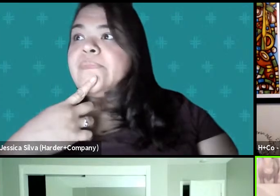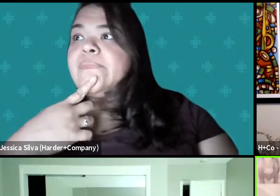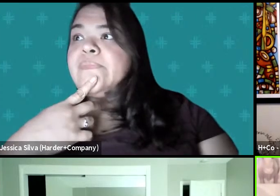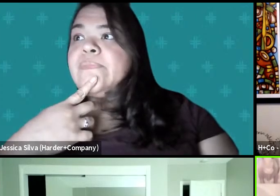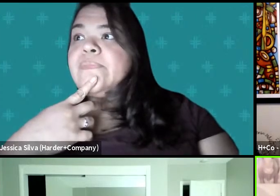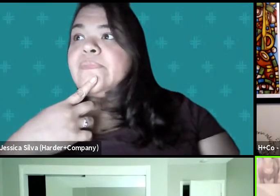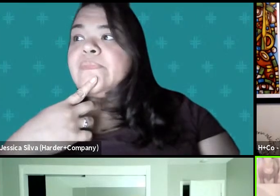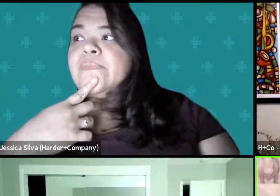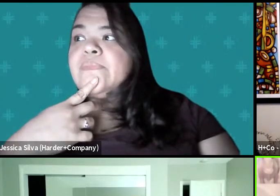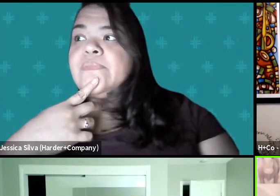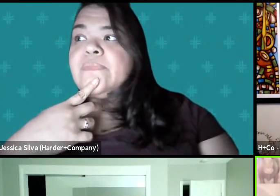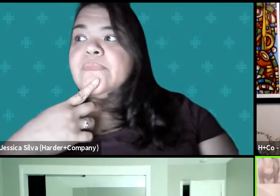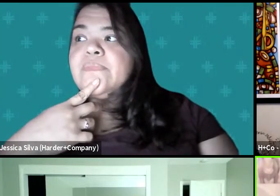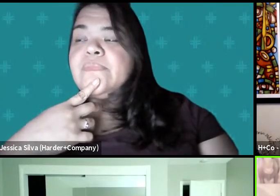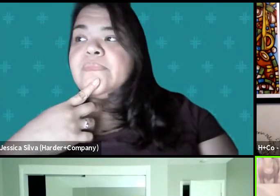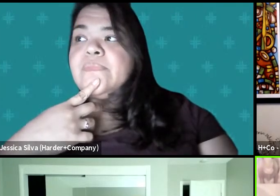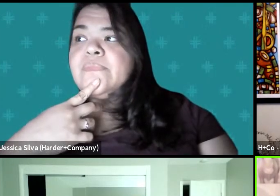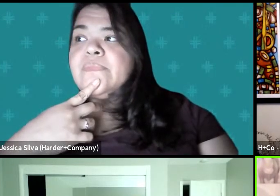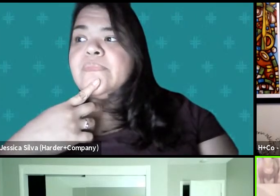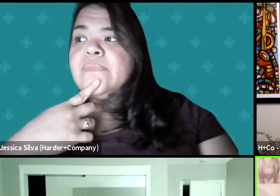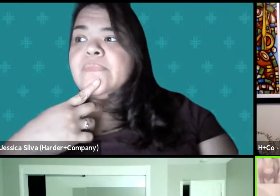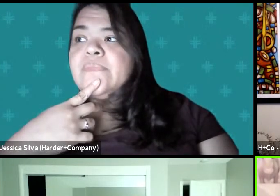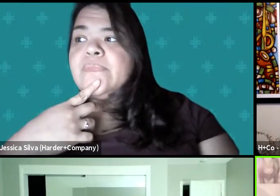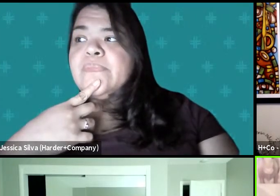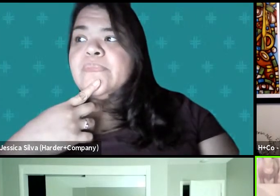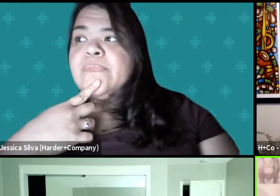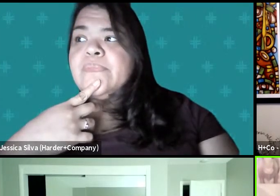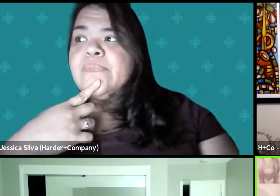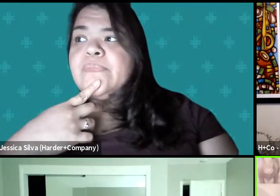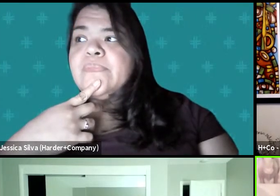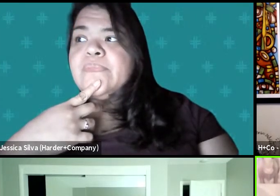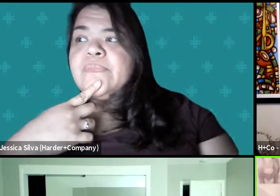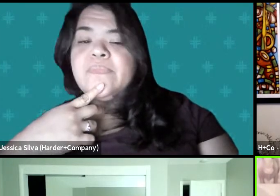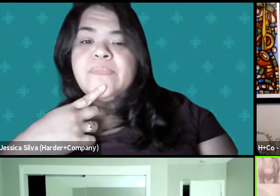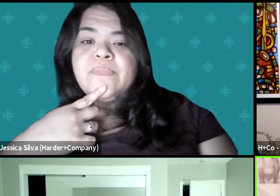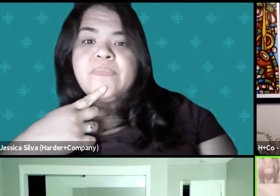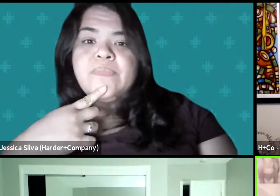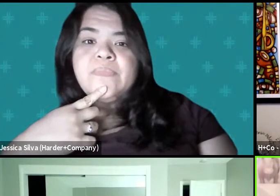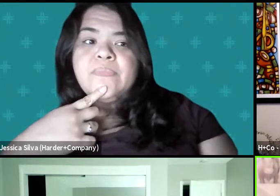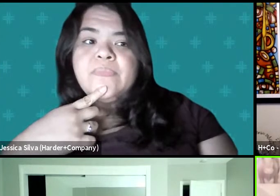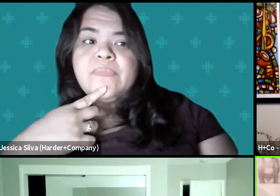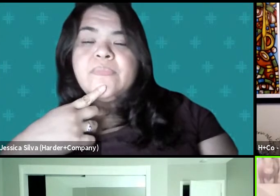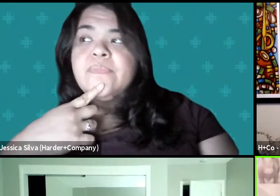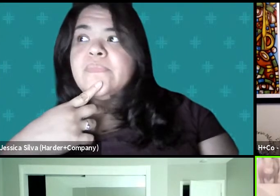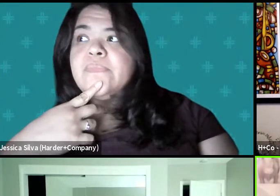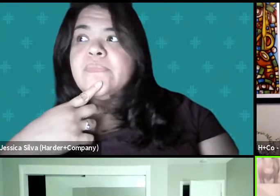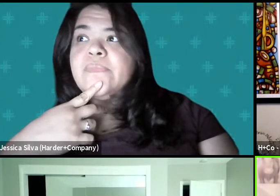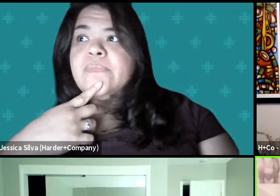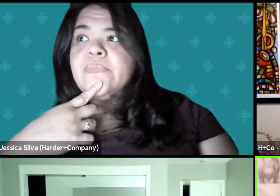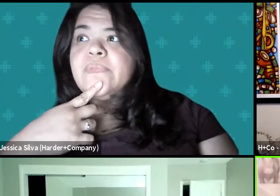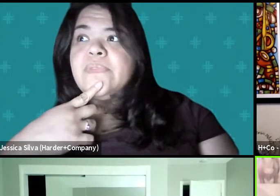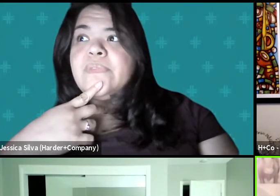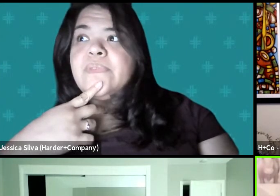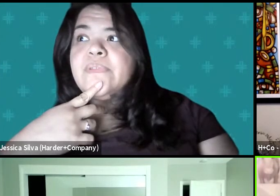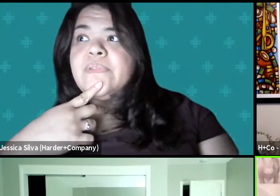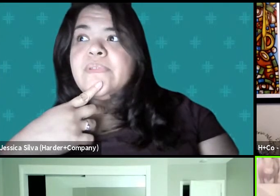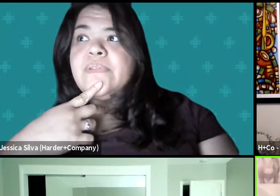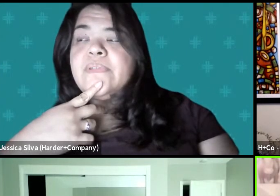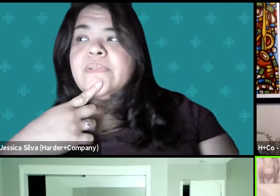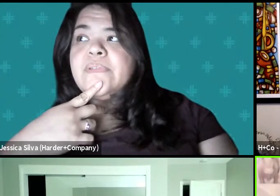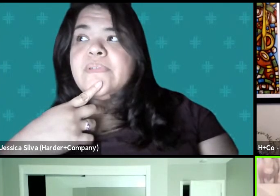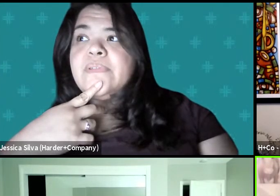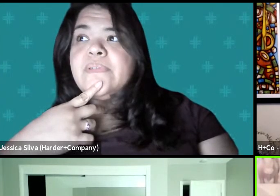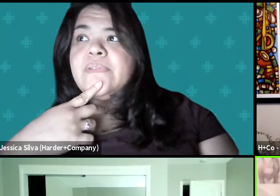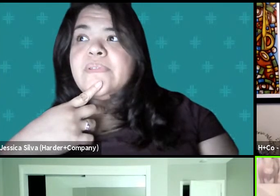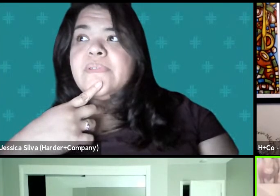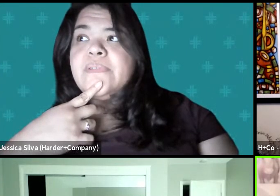Let's test it and see. I think Amy was saying that a pop-up would show first, and so